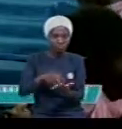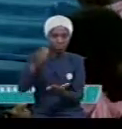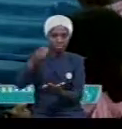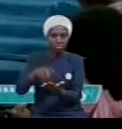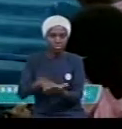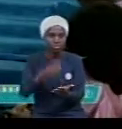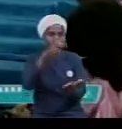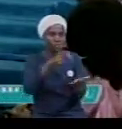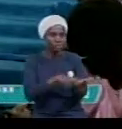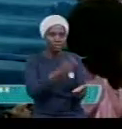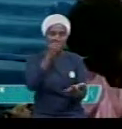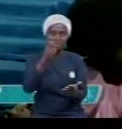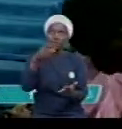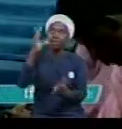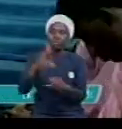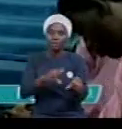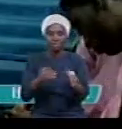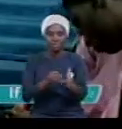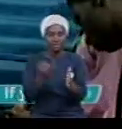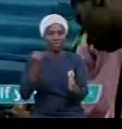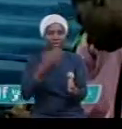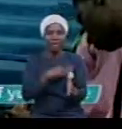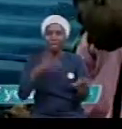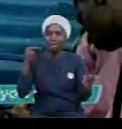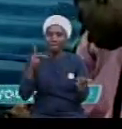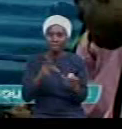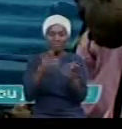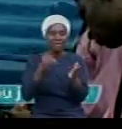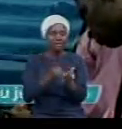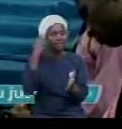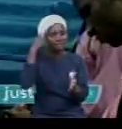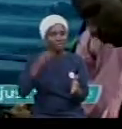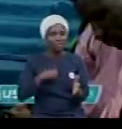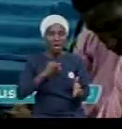and he perfected it for me. I walk here